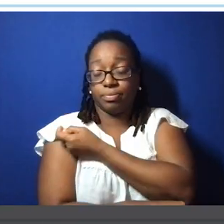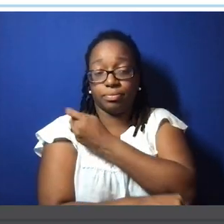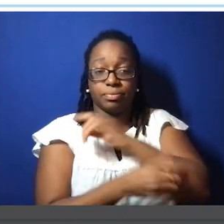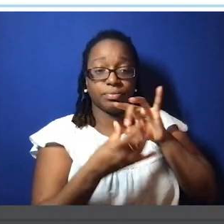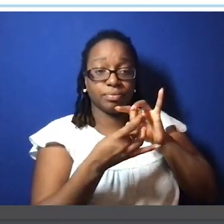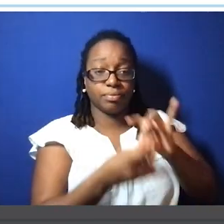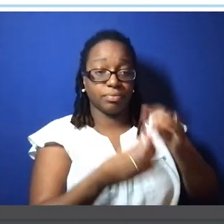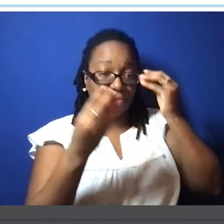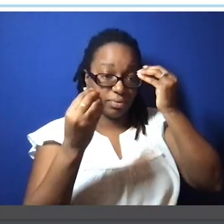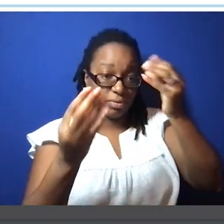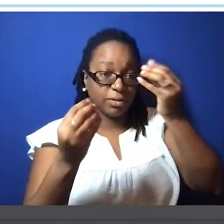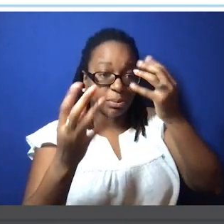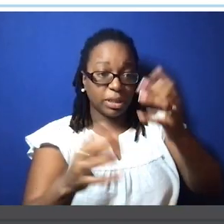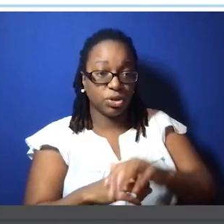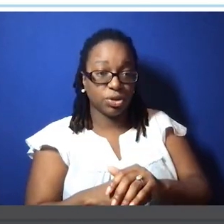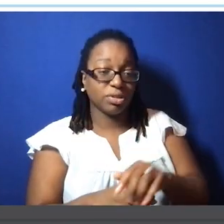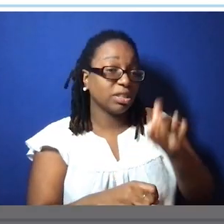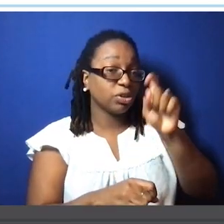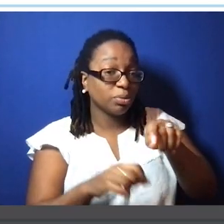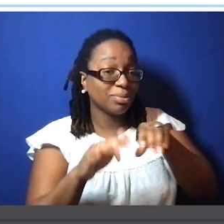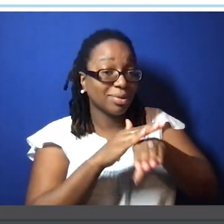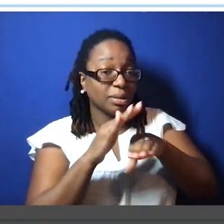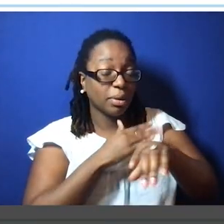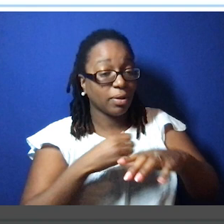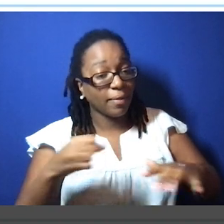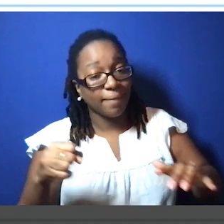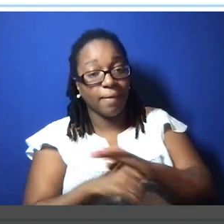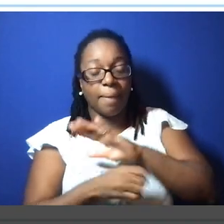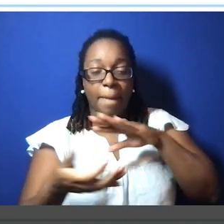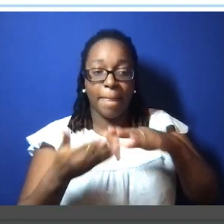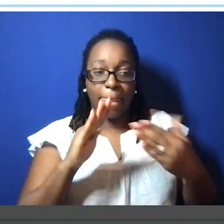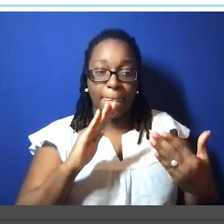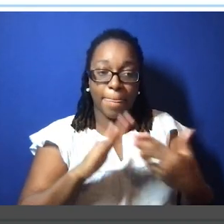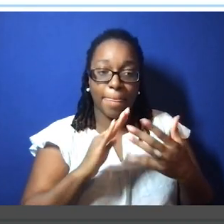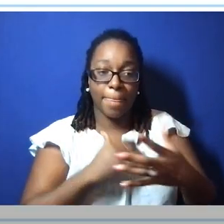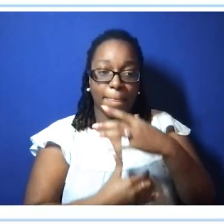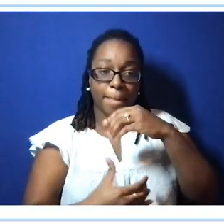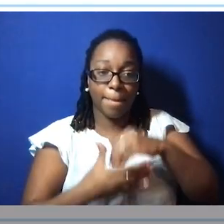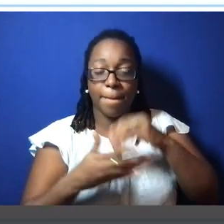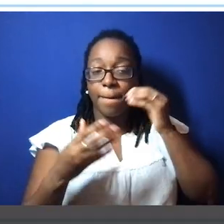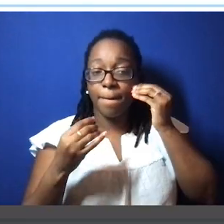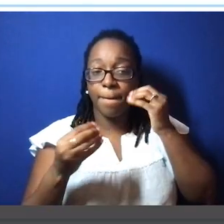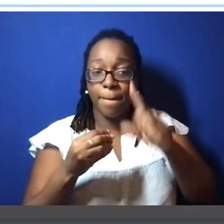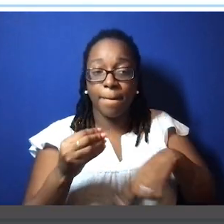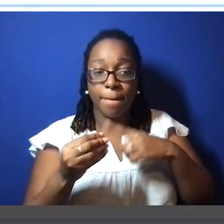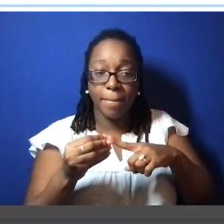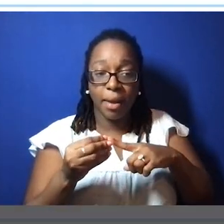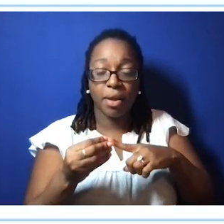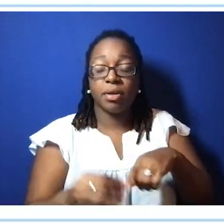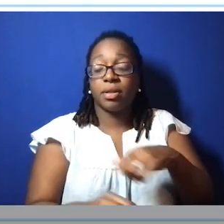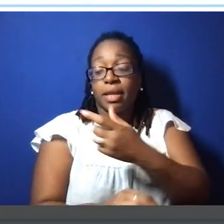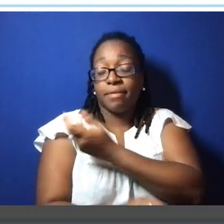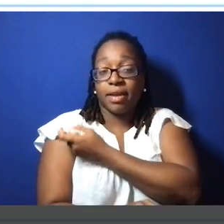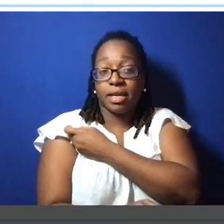COVID-19 and vaccination-related information that should be accessible to the whole community includes information